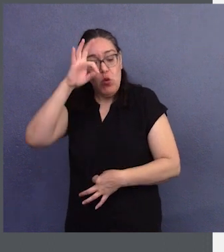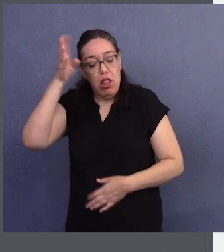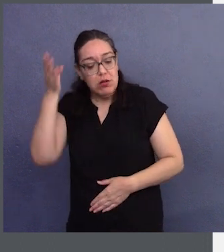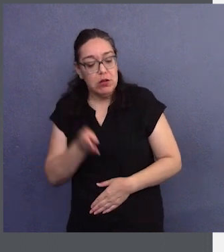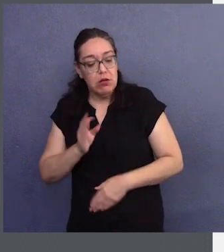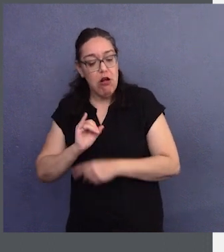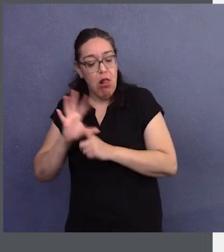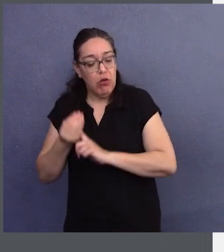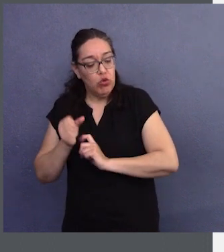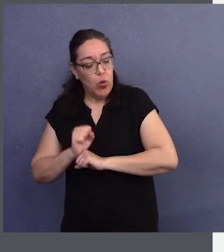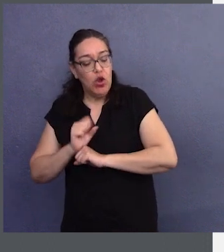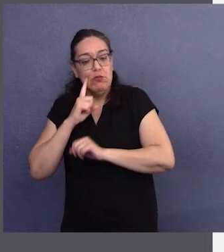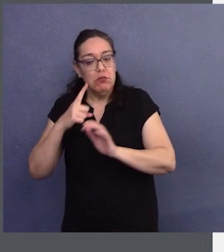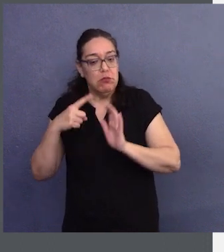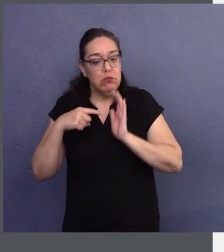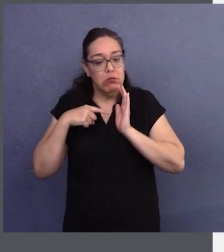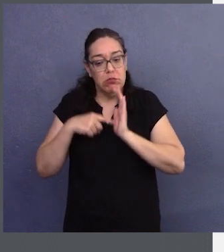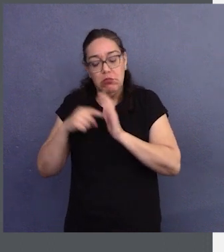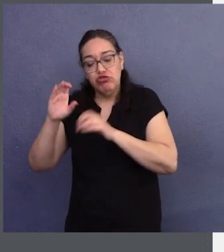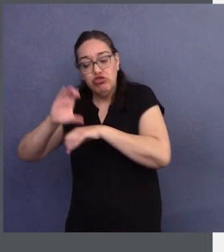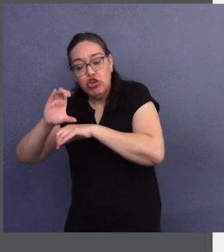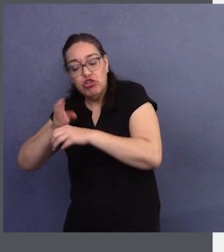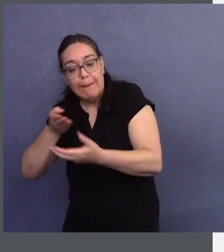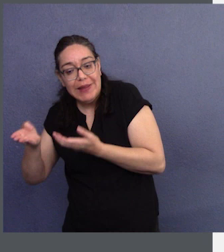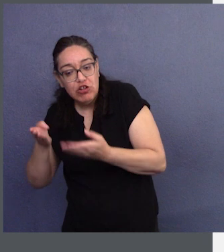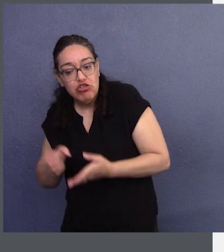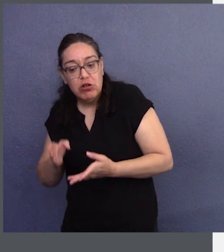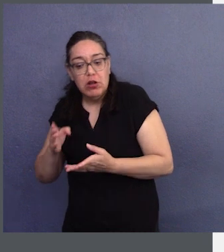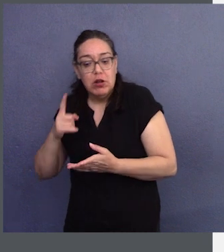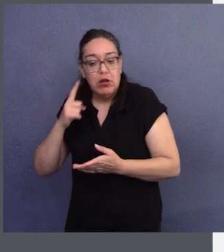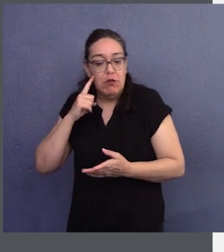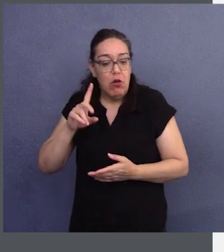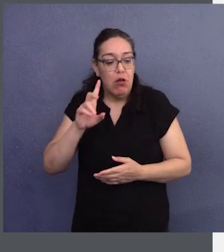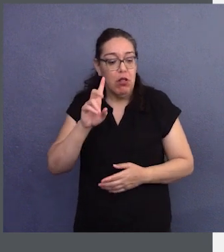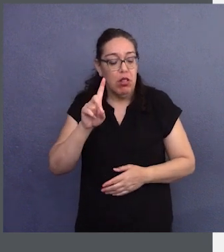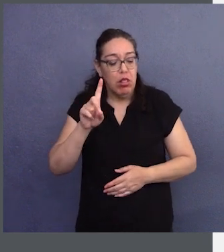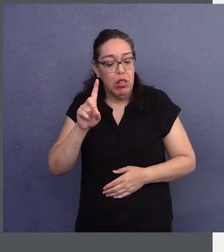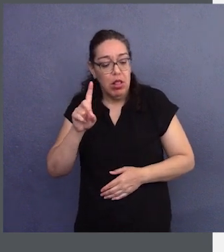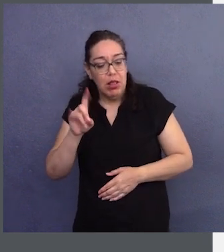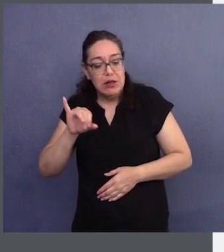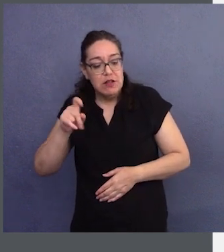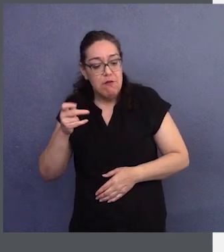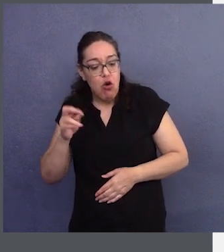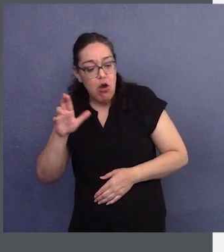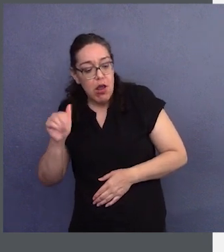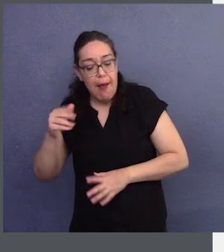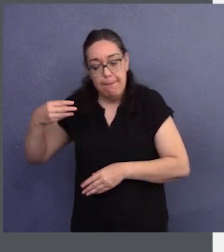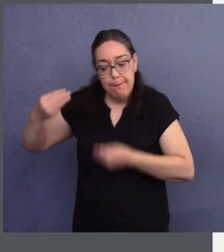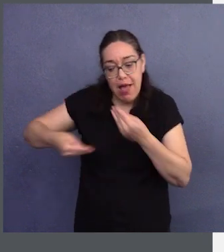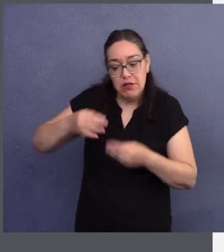spiritual/cultural work? Example, church ministries of the diaspora passing down folk dances and